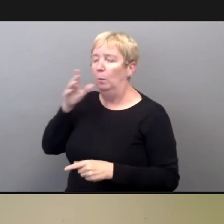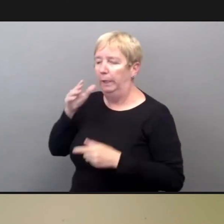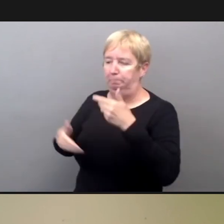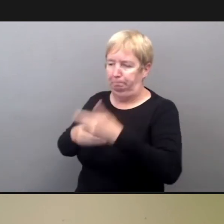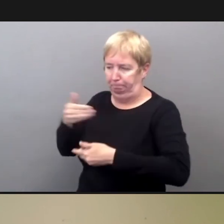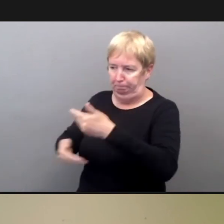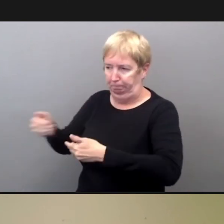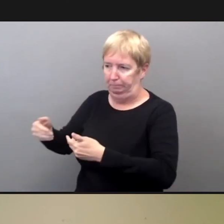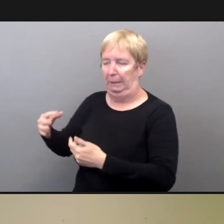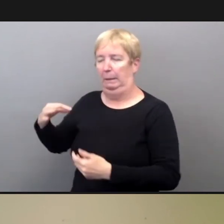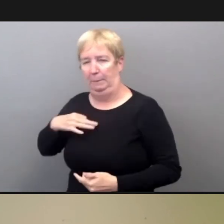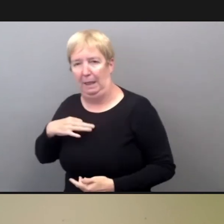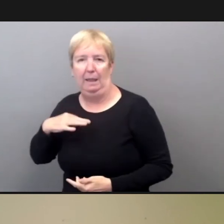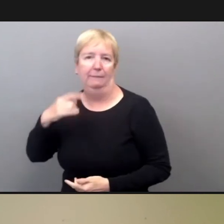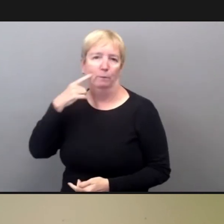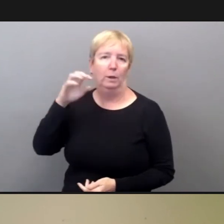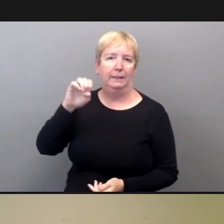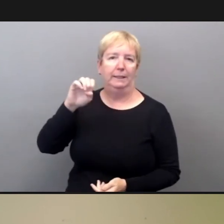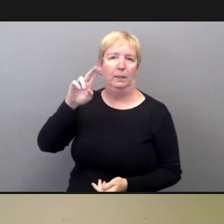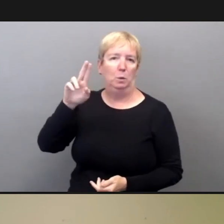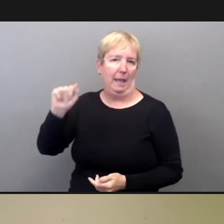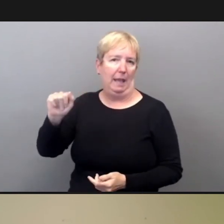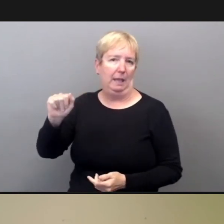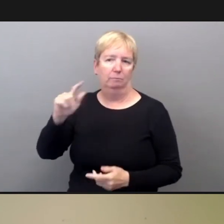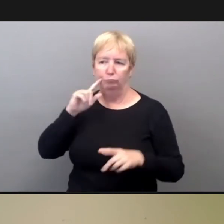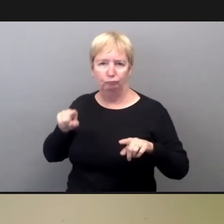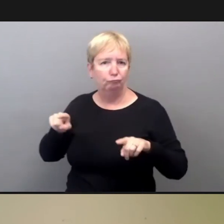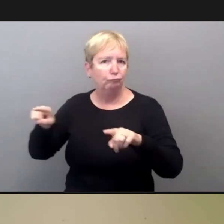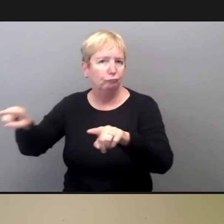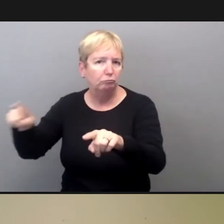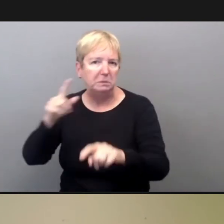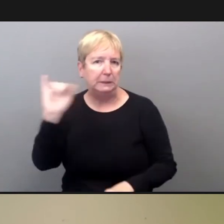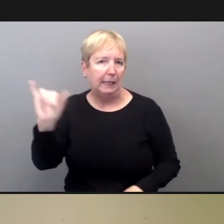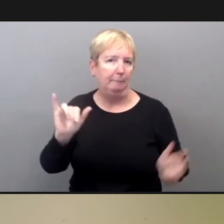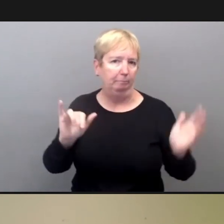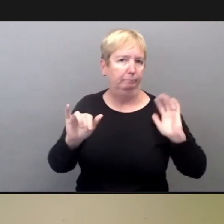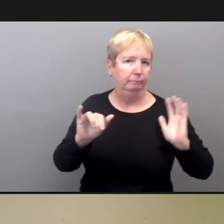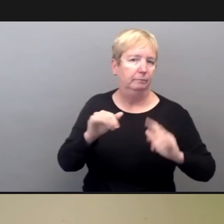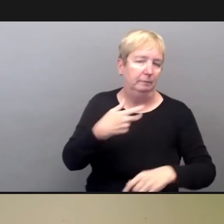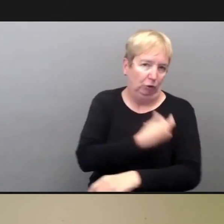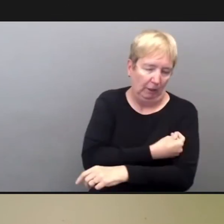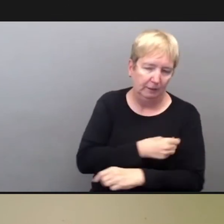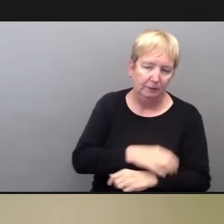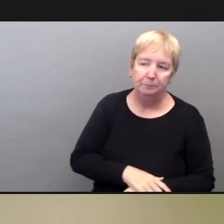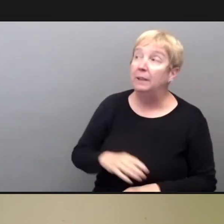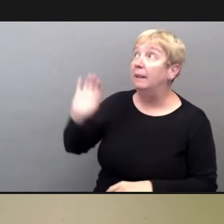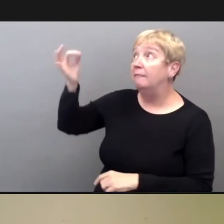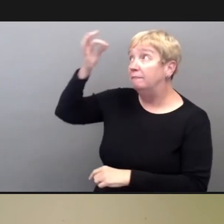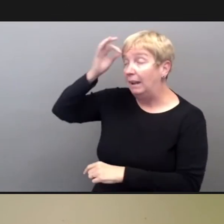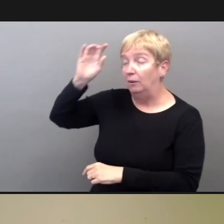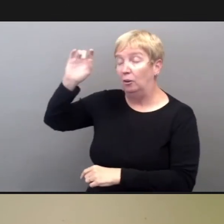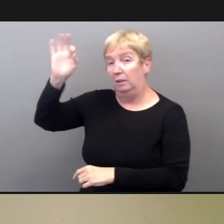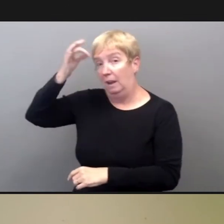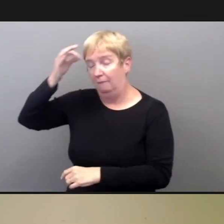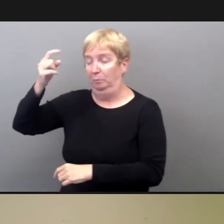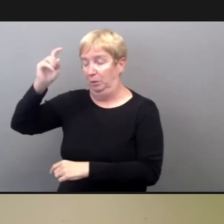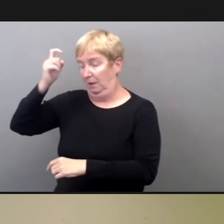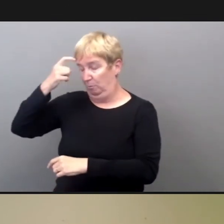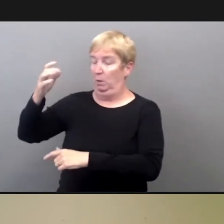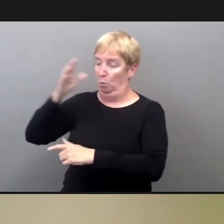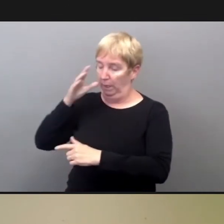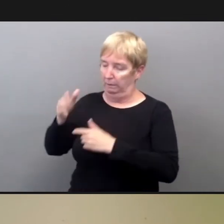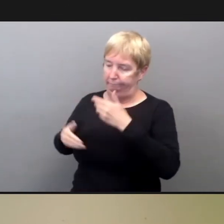think that assuming that the federal government goes through its processes, it will be